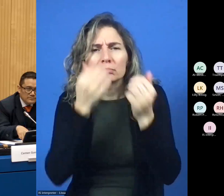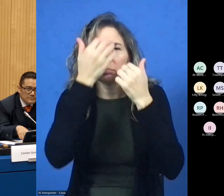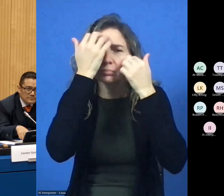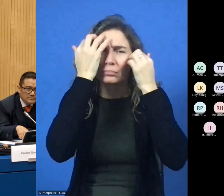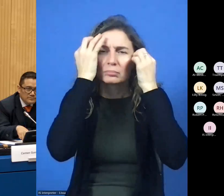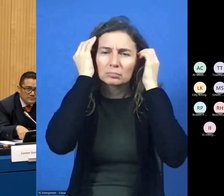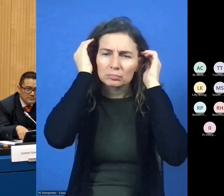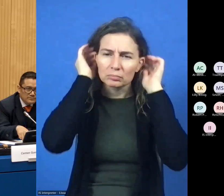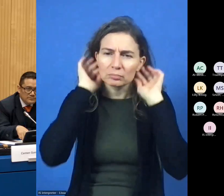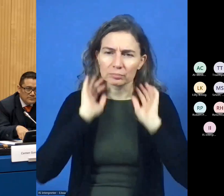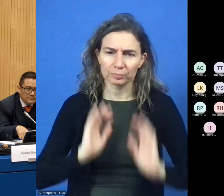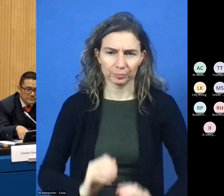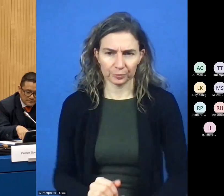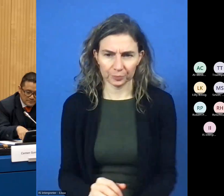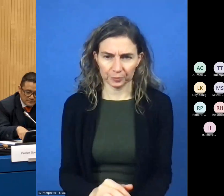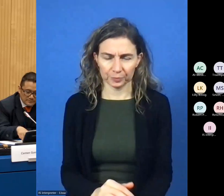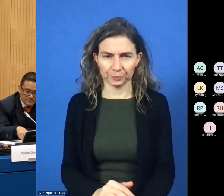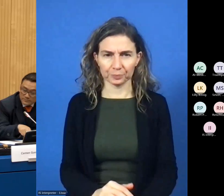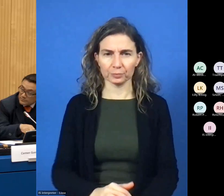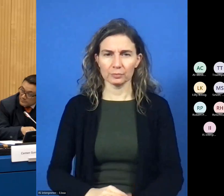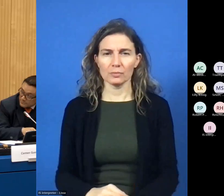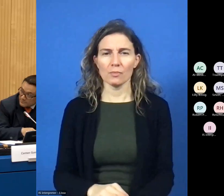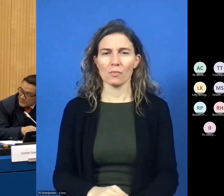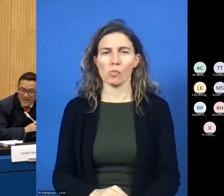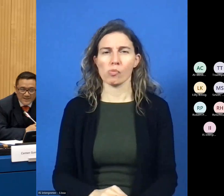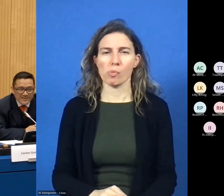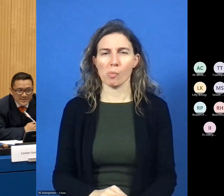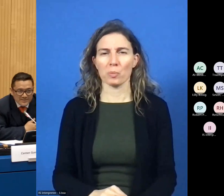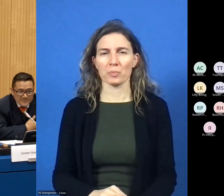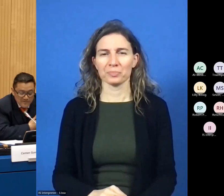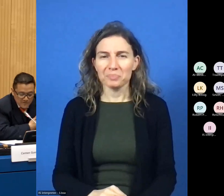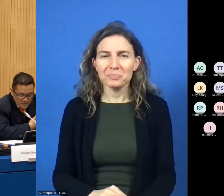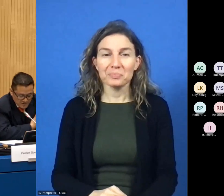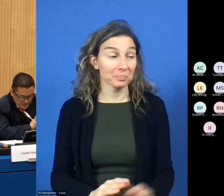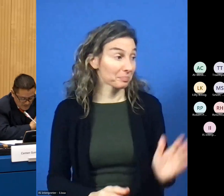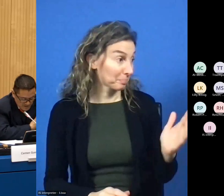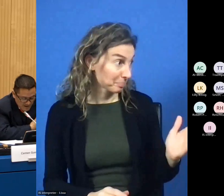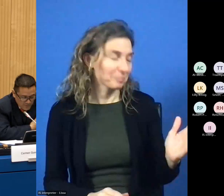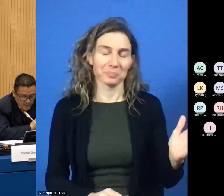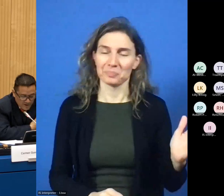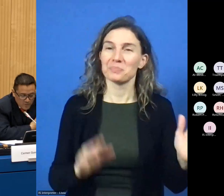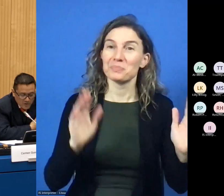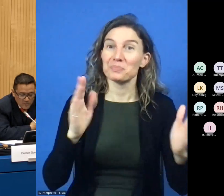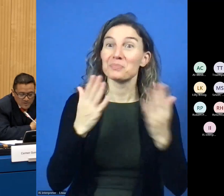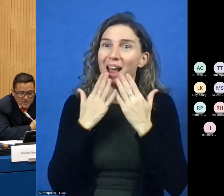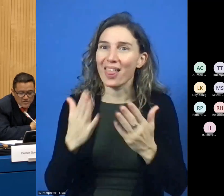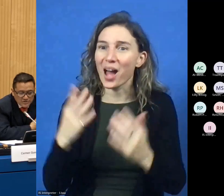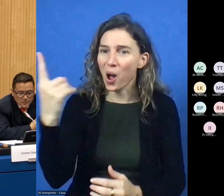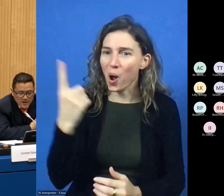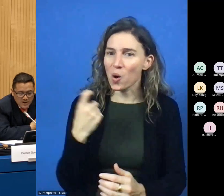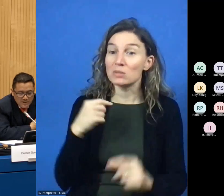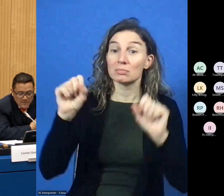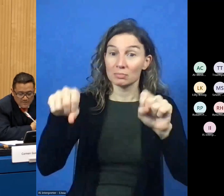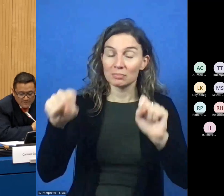over the project? Thank you. Yeah, thank you. Thank you for the question. Yeah, we are working with